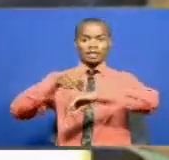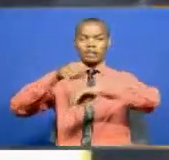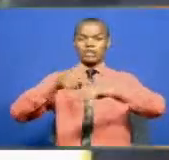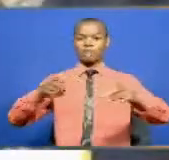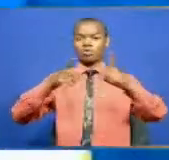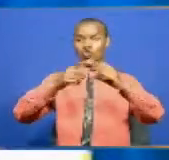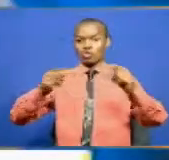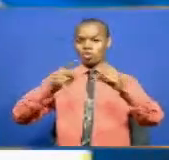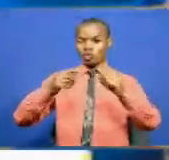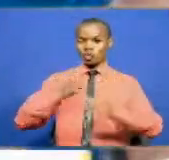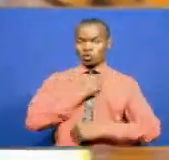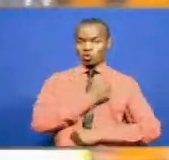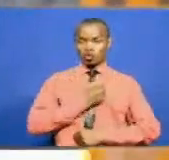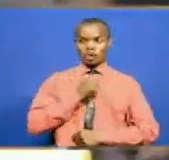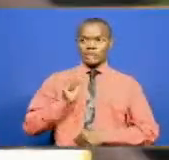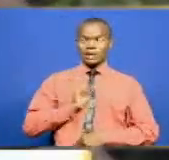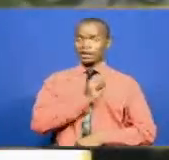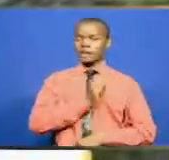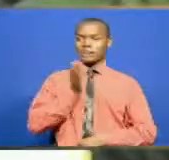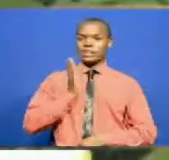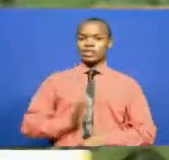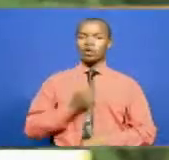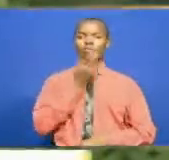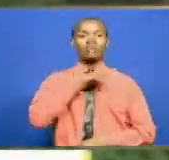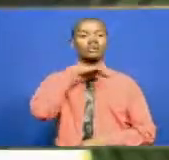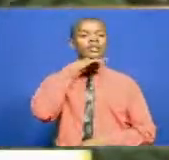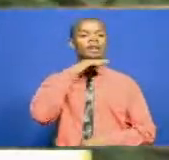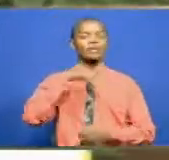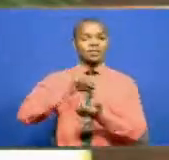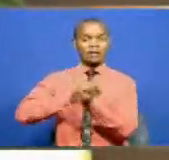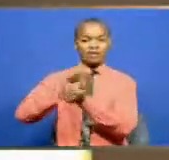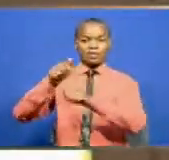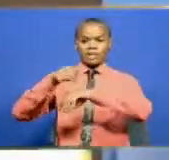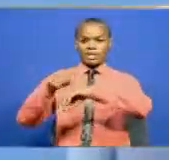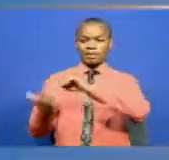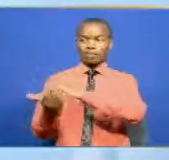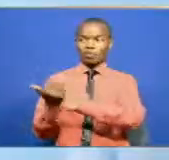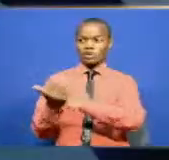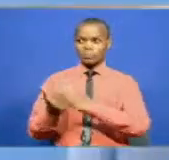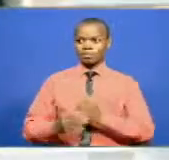senator who died Friday morning while undergoing treatment.